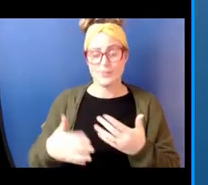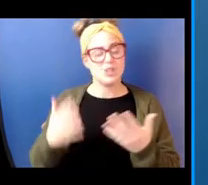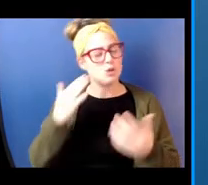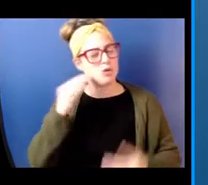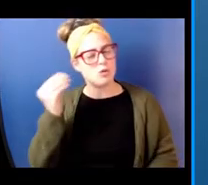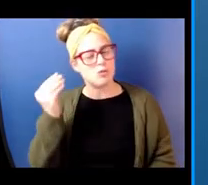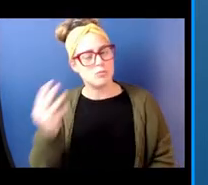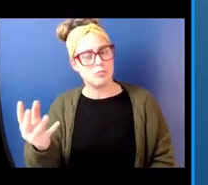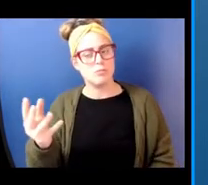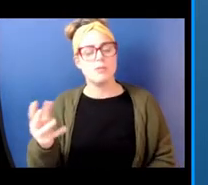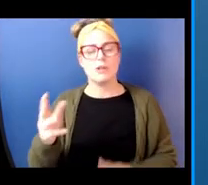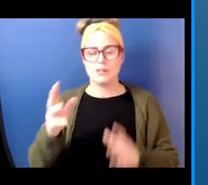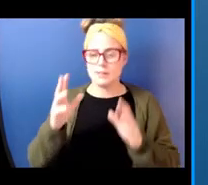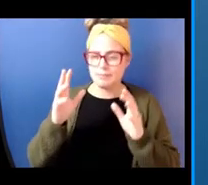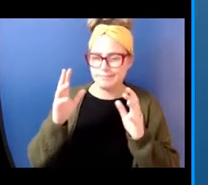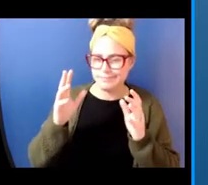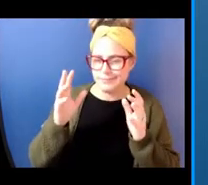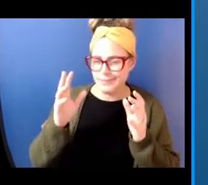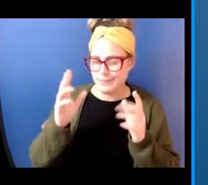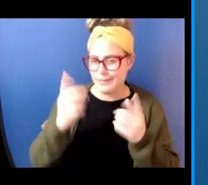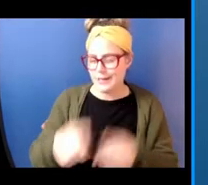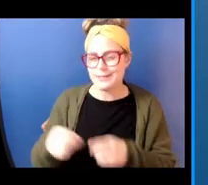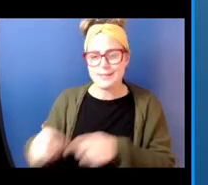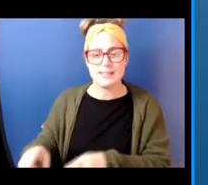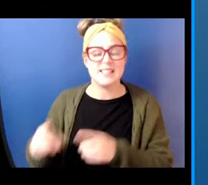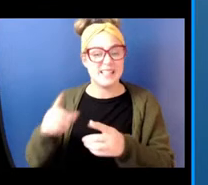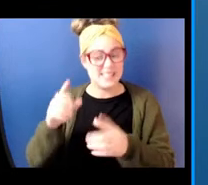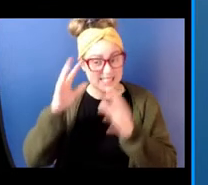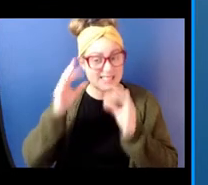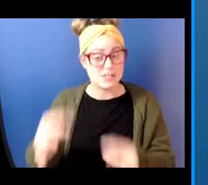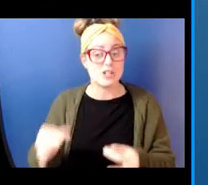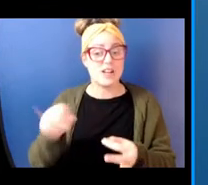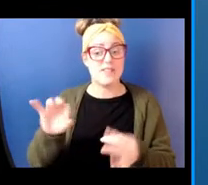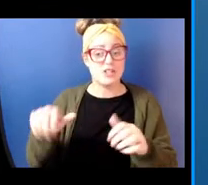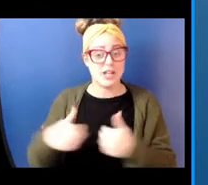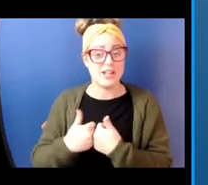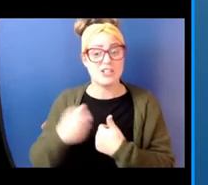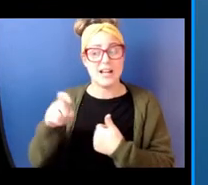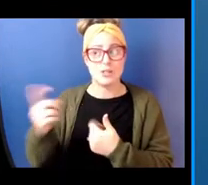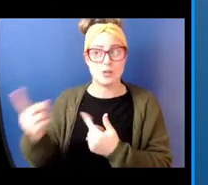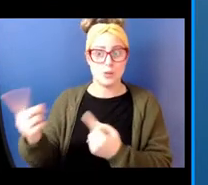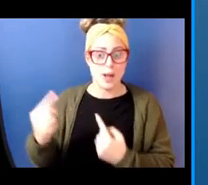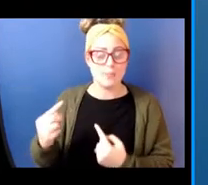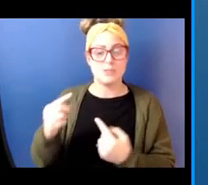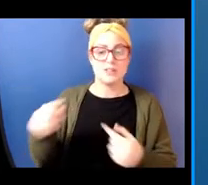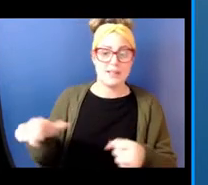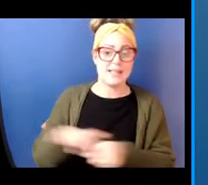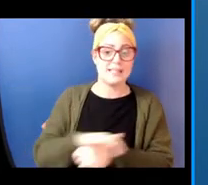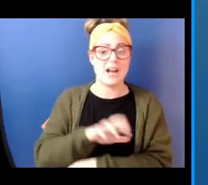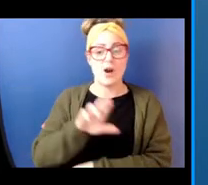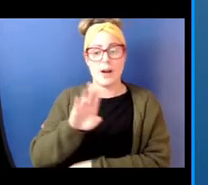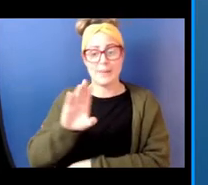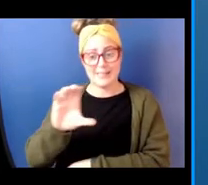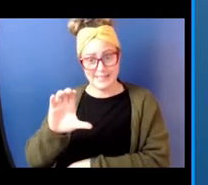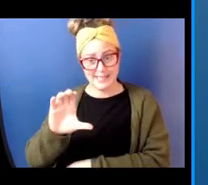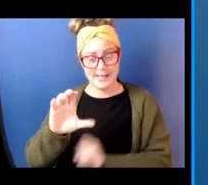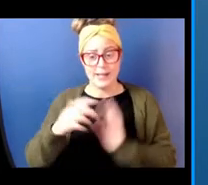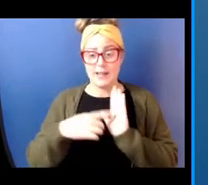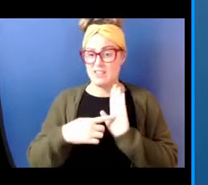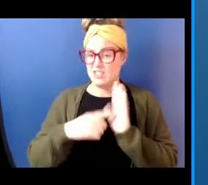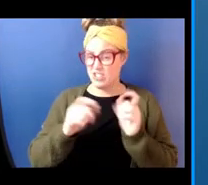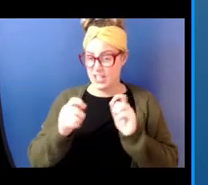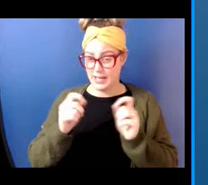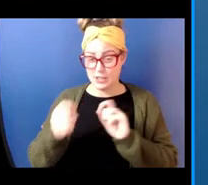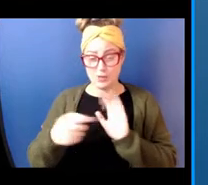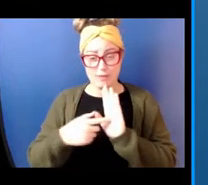a decision about a challenge needs to come to the entire RBC the changes in this section are made to reflect this past practice